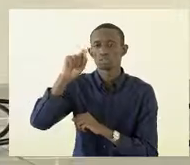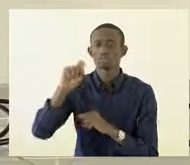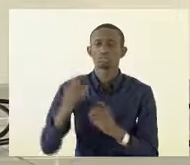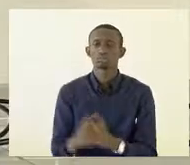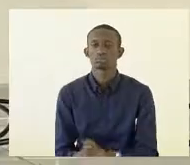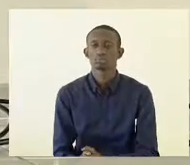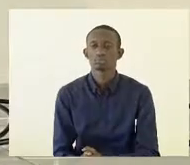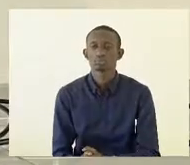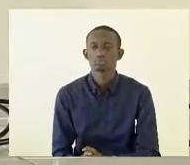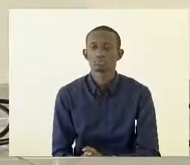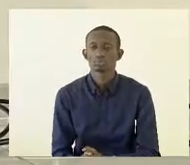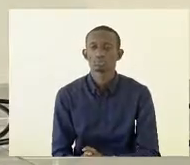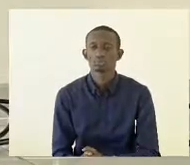exchange.